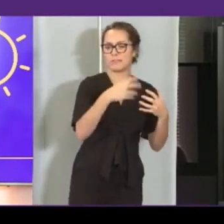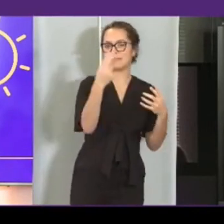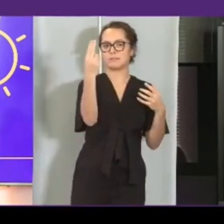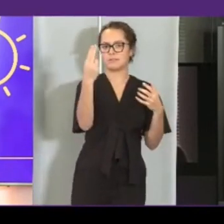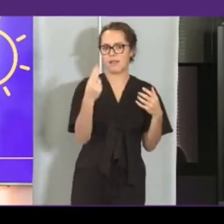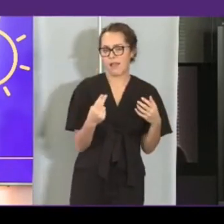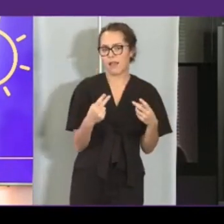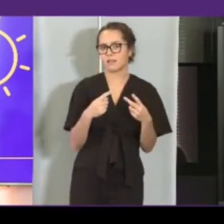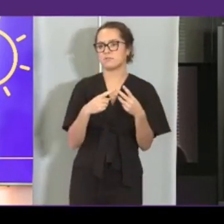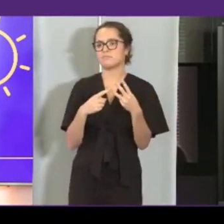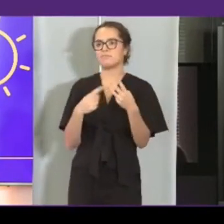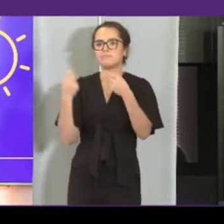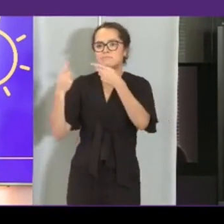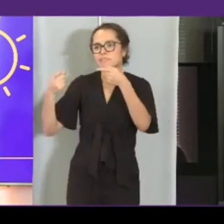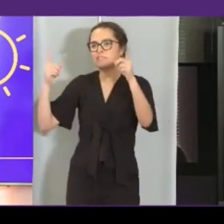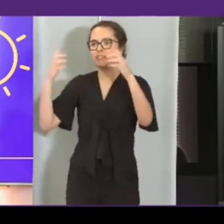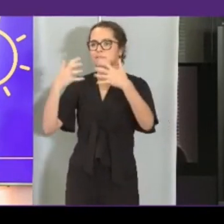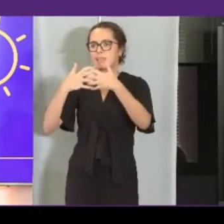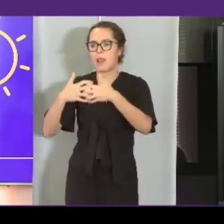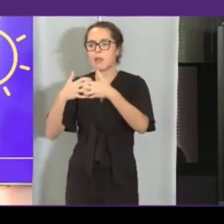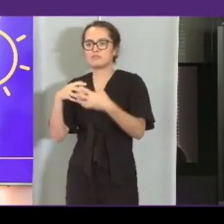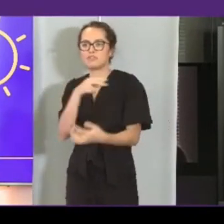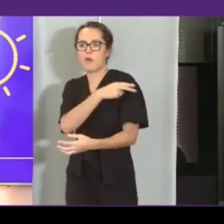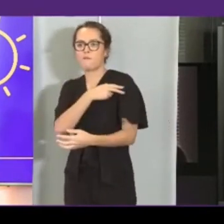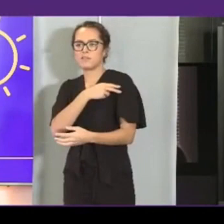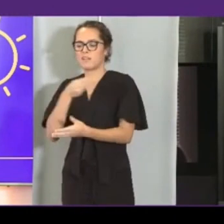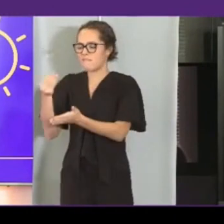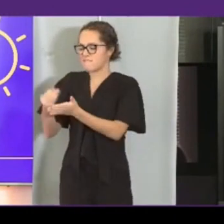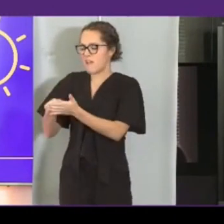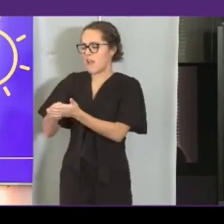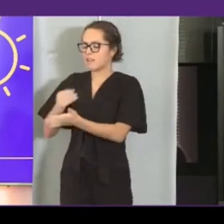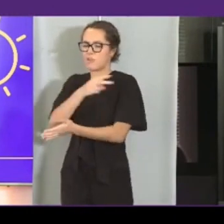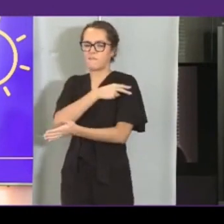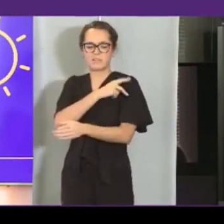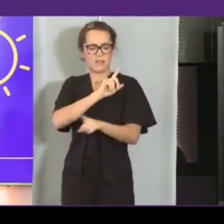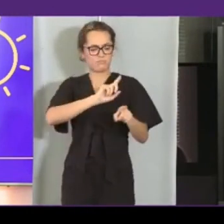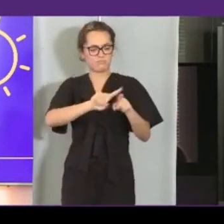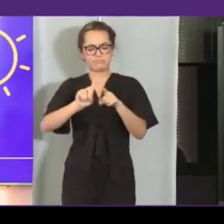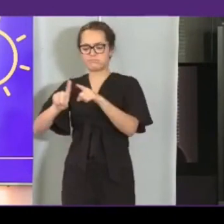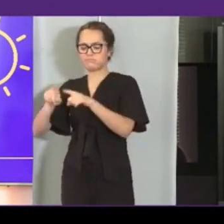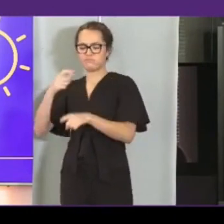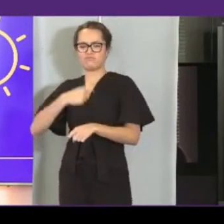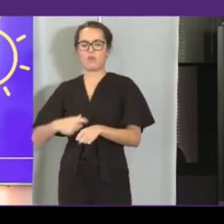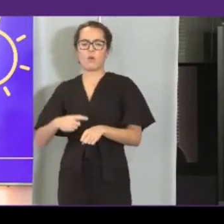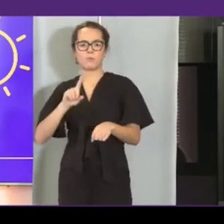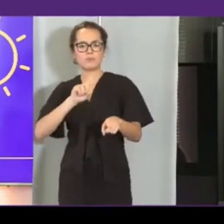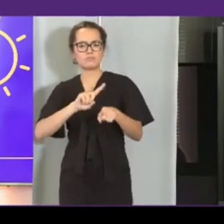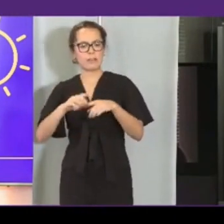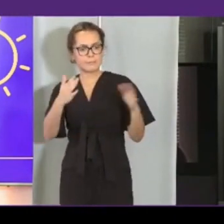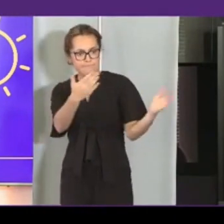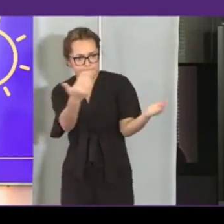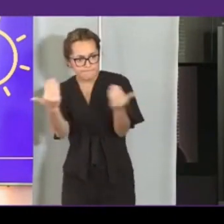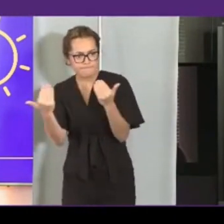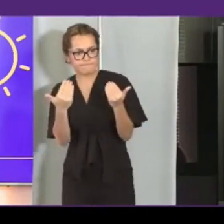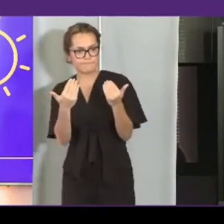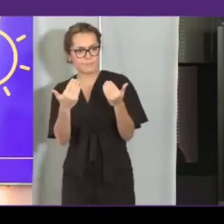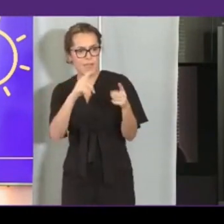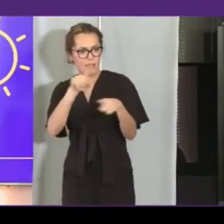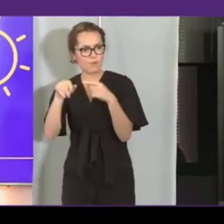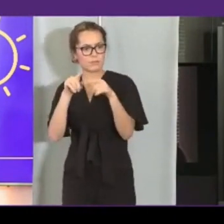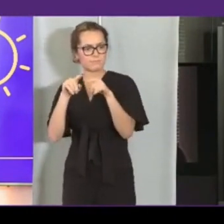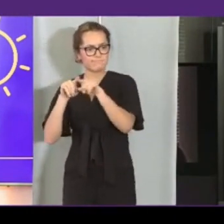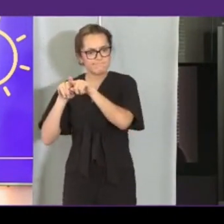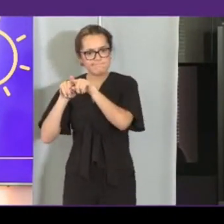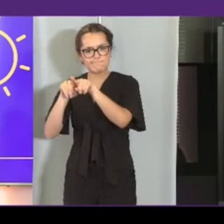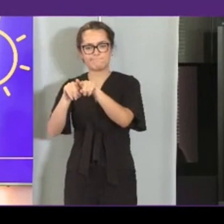designers, chief technology officers, finance officers, whatever it is, we're trying to bring people along on this journey with us to understand